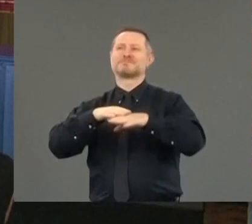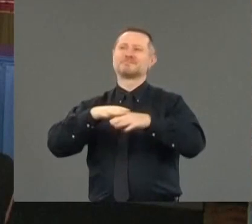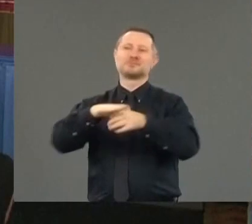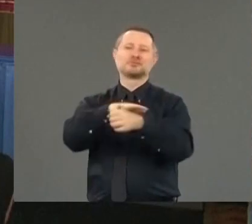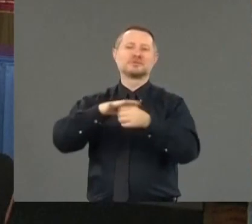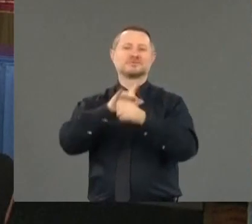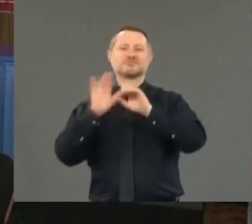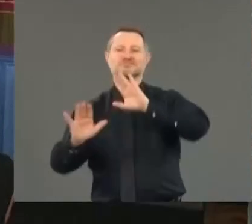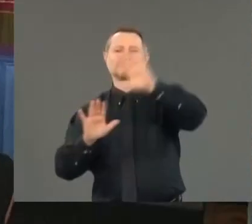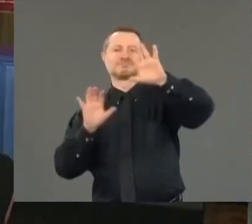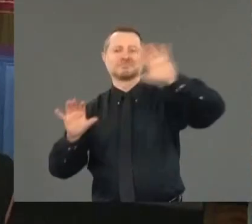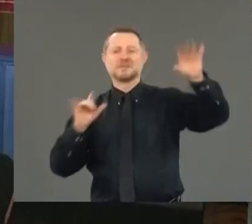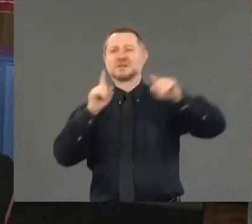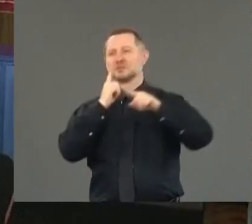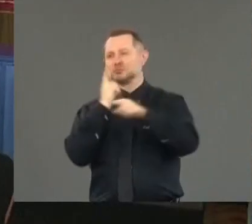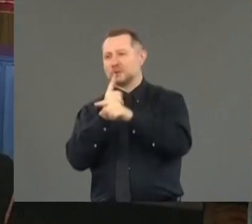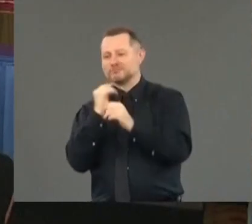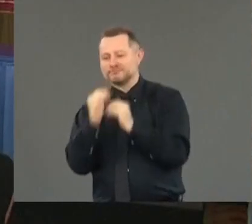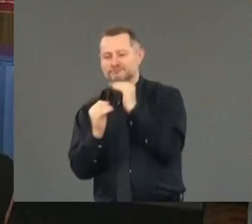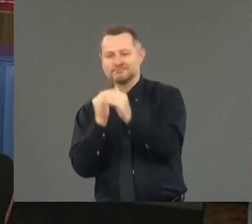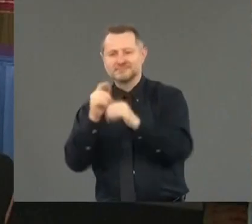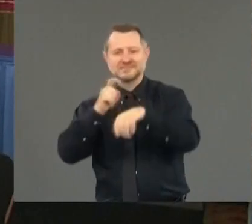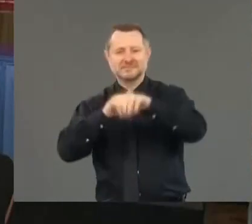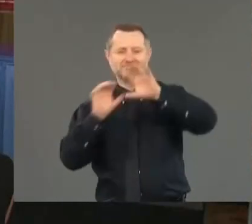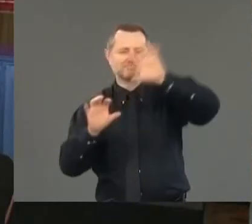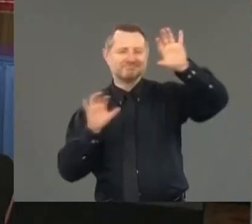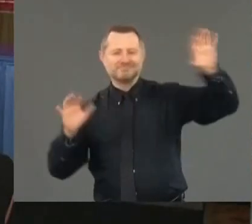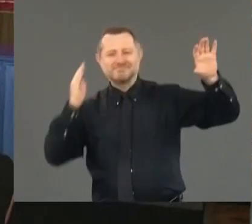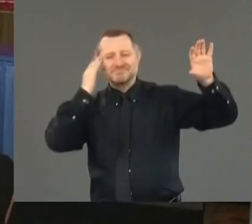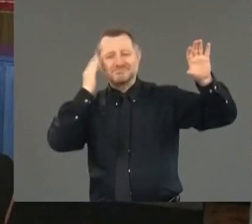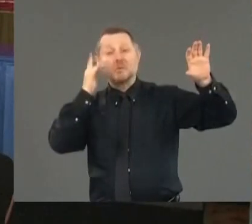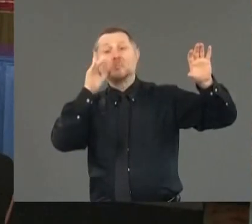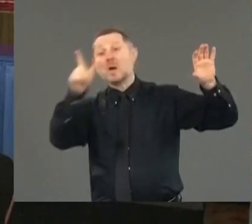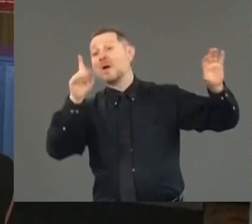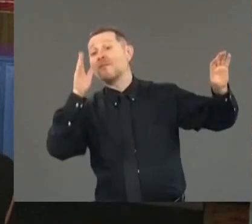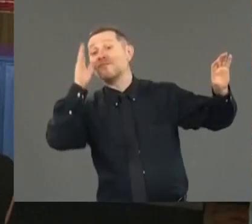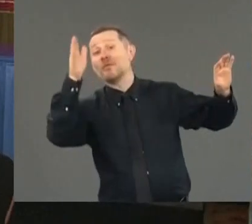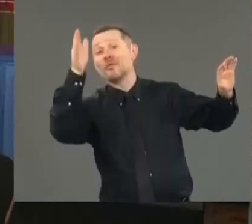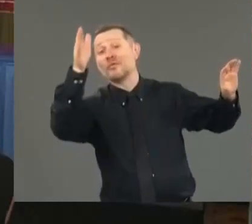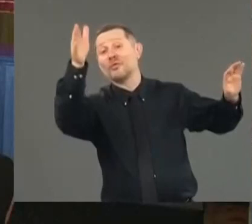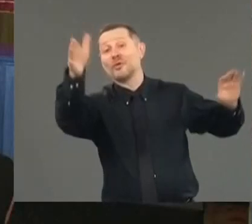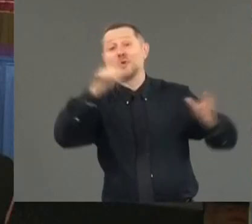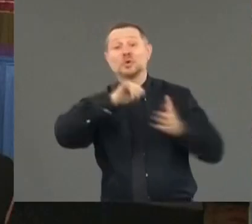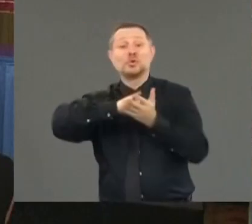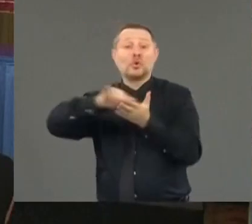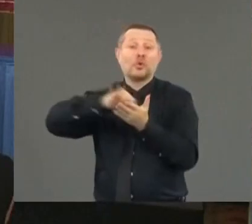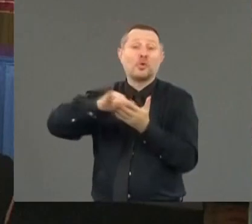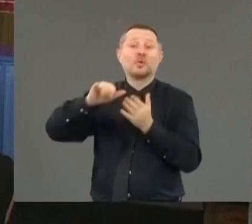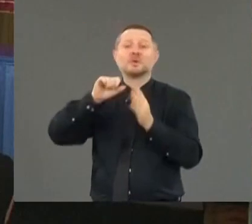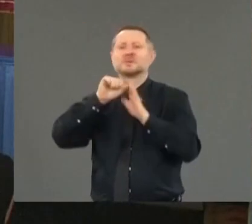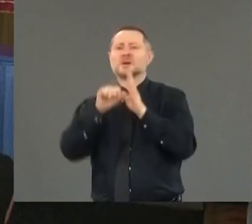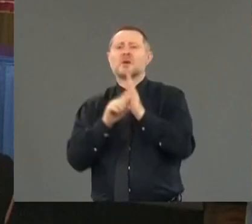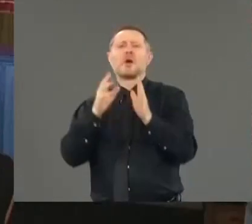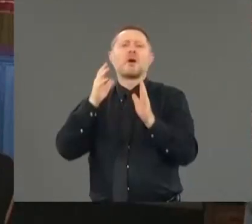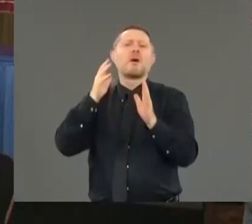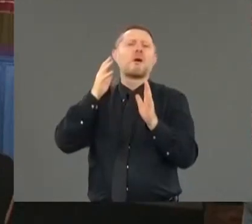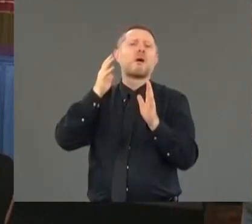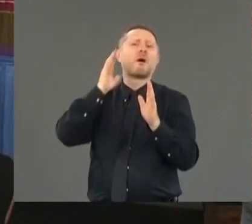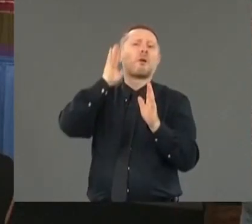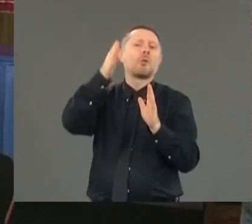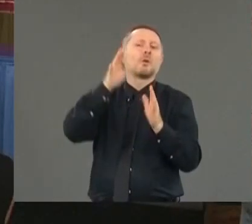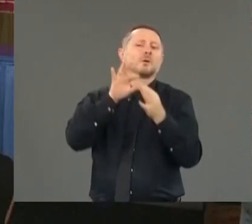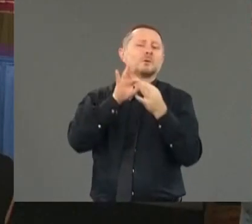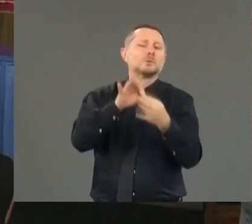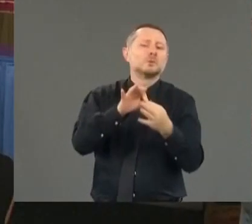right time. And as you're reimagining New York, how does that relate to state union contracts? Is